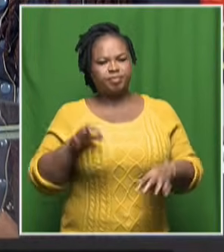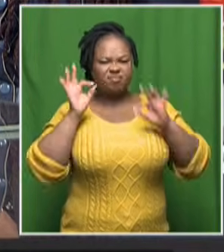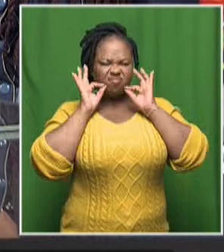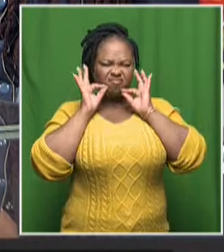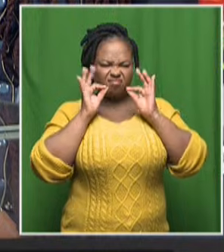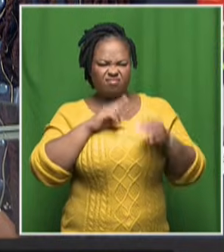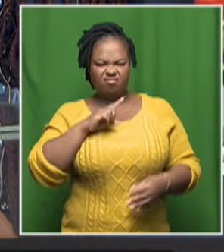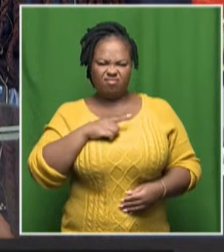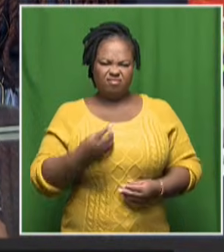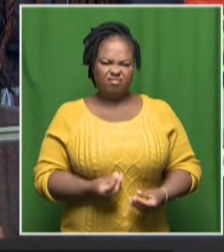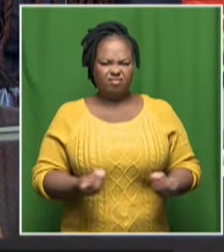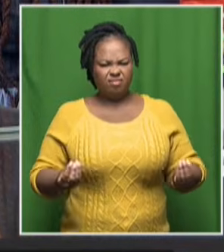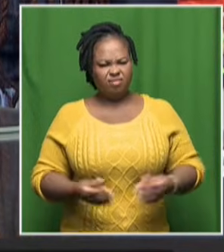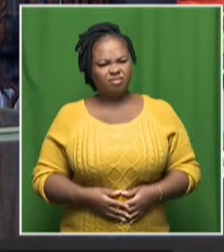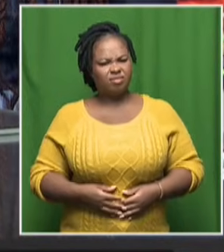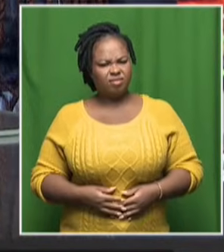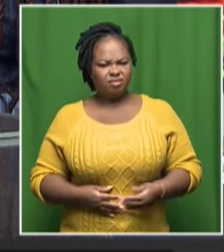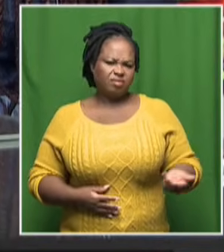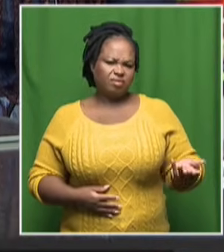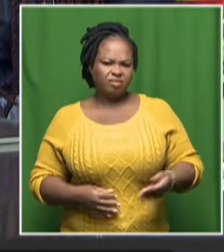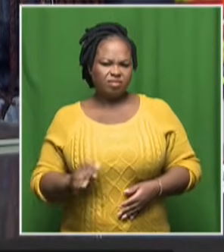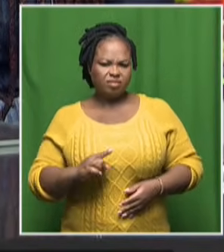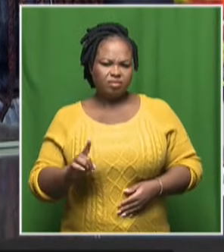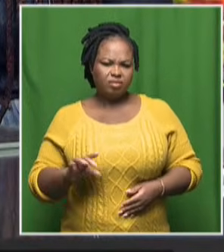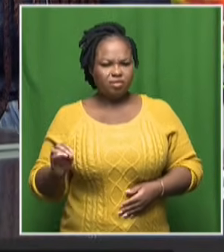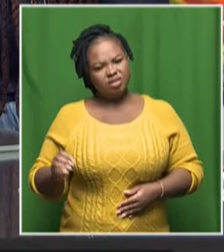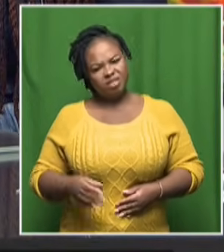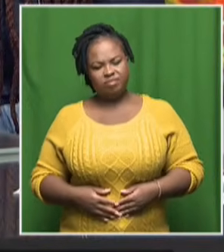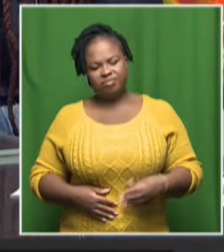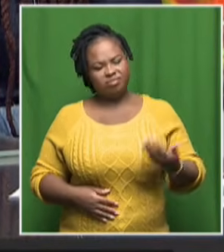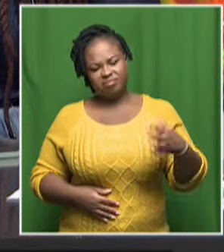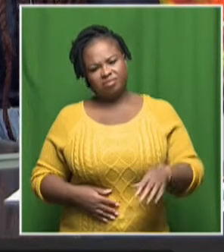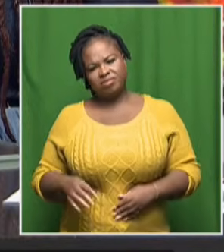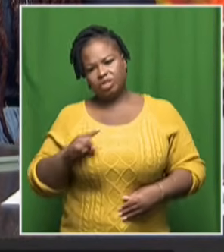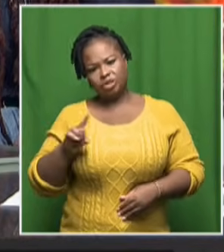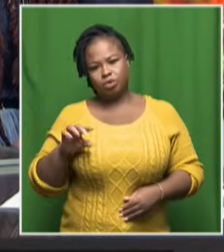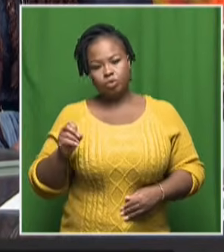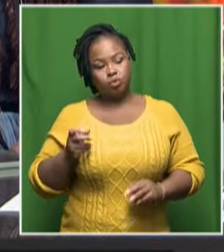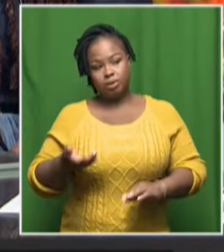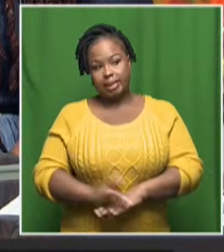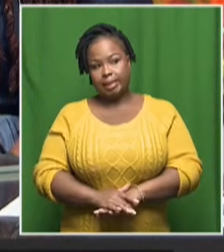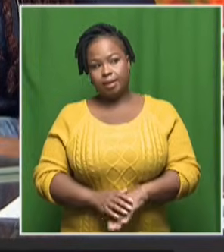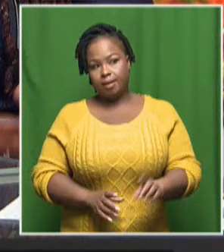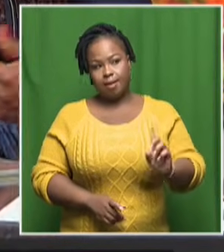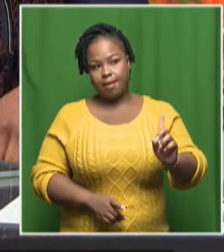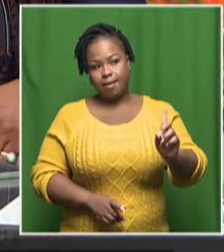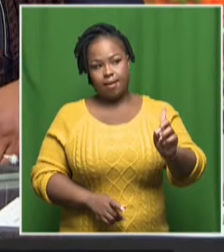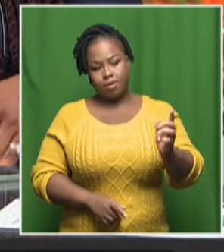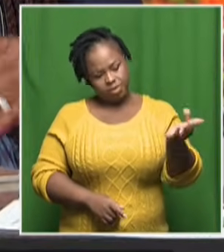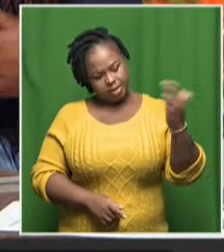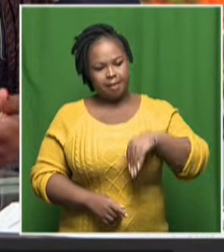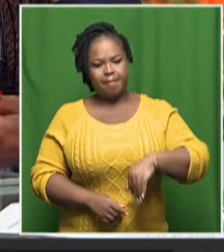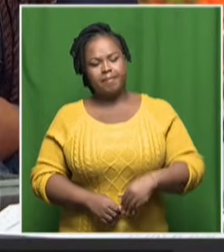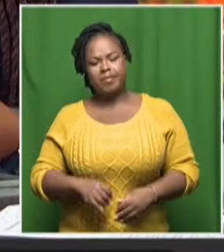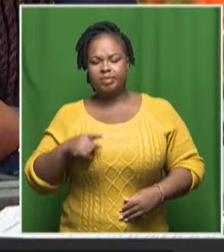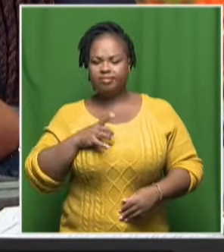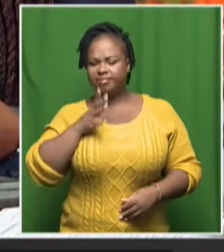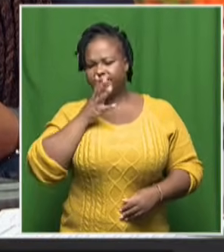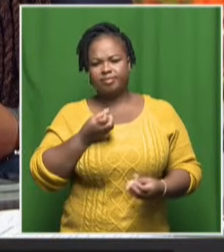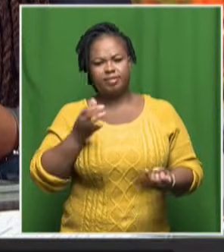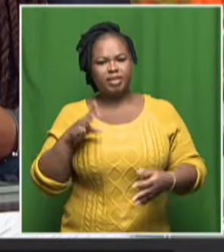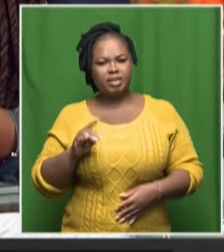people are like, where can I take my kids there? And someone says the zoo, and someone says, oh no, the zoo is dead. I'm like, you must come. I mean, there are so